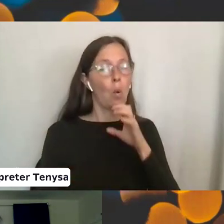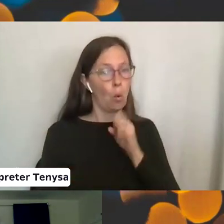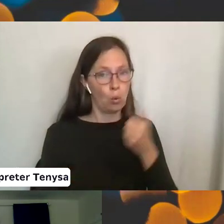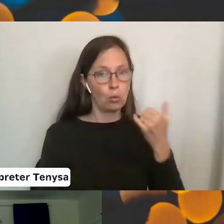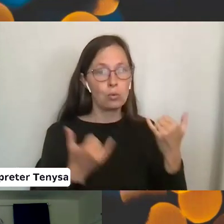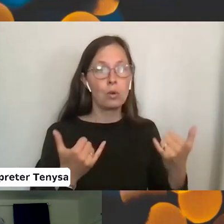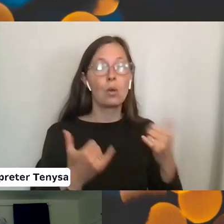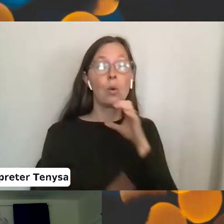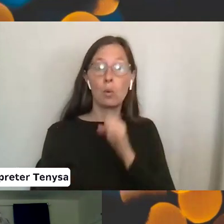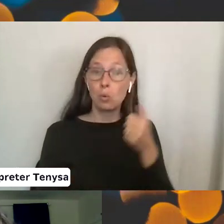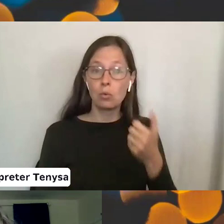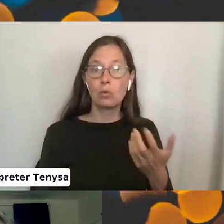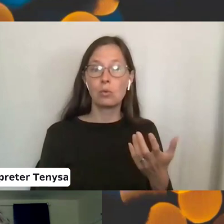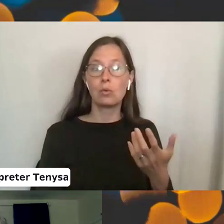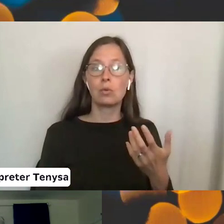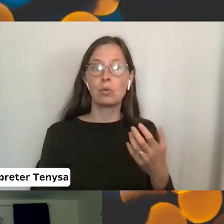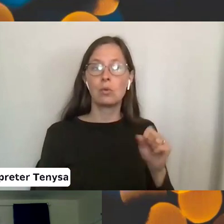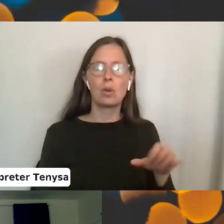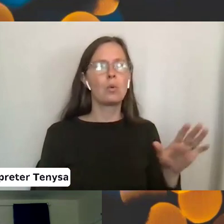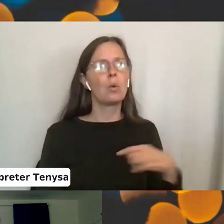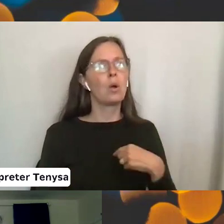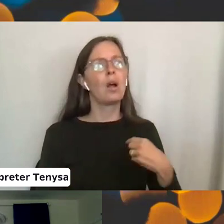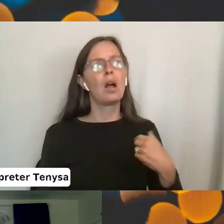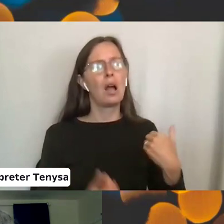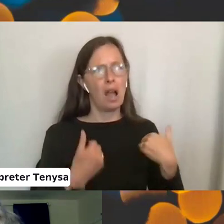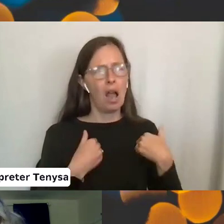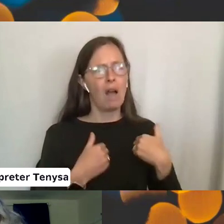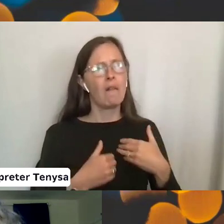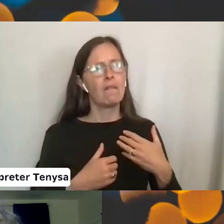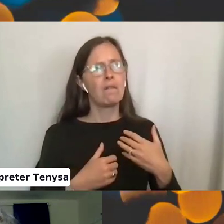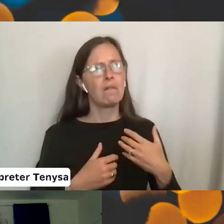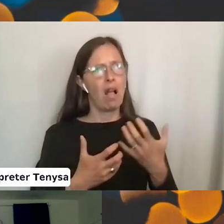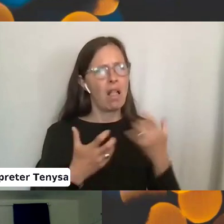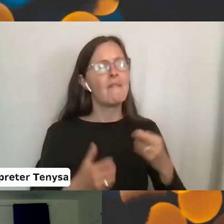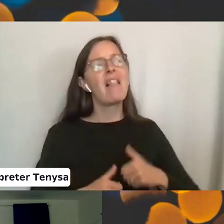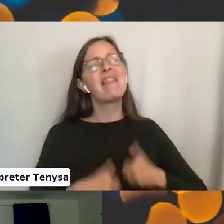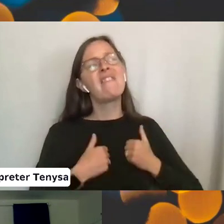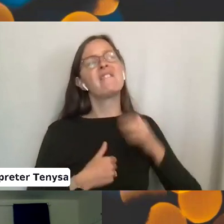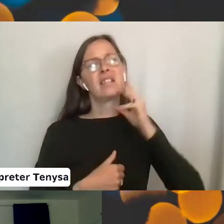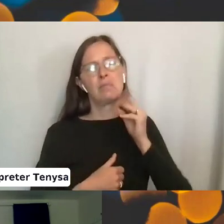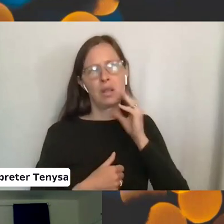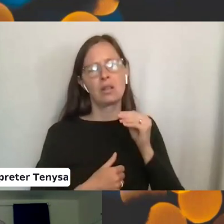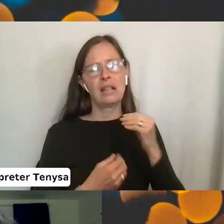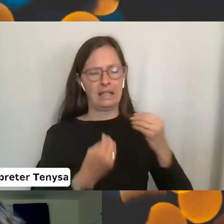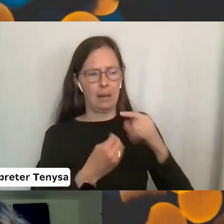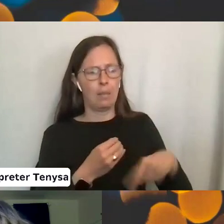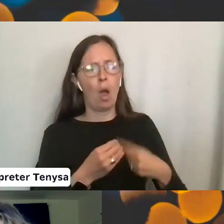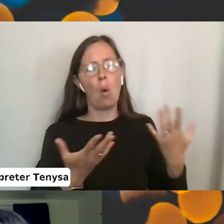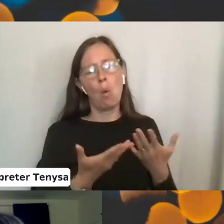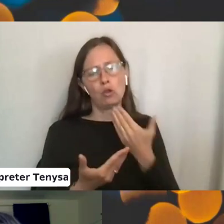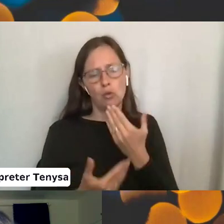And when you're older, you get to go, I have lived experience to teach me about what serves me, my loved ones,